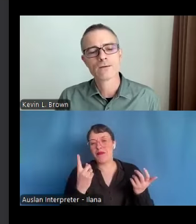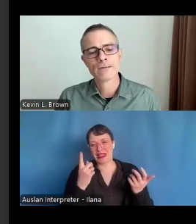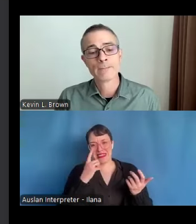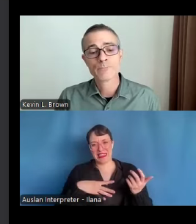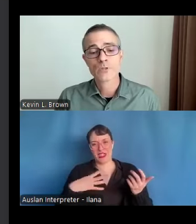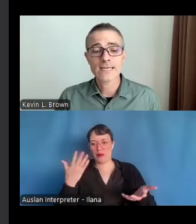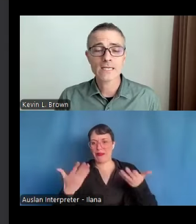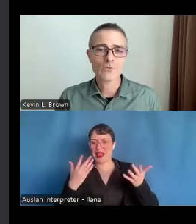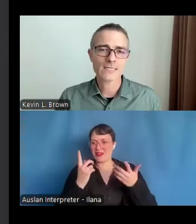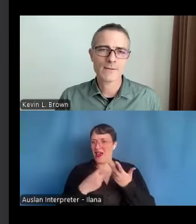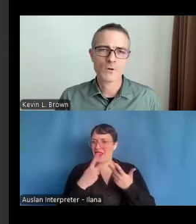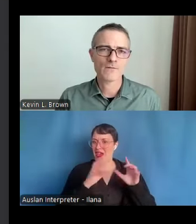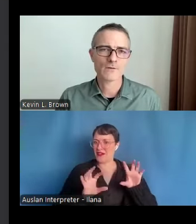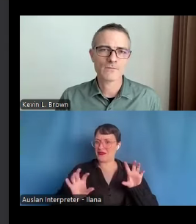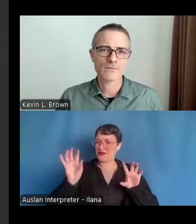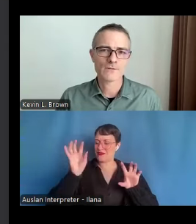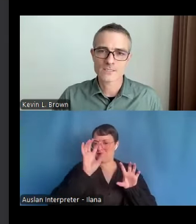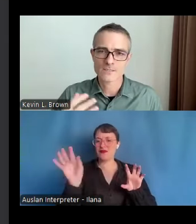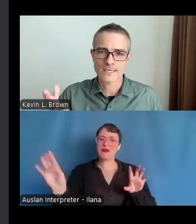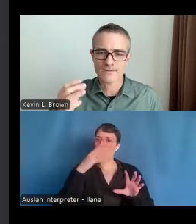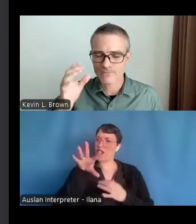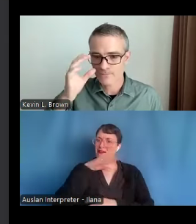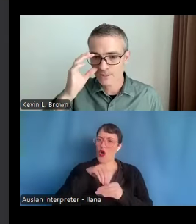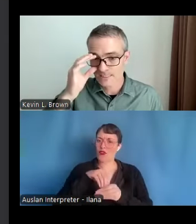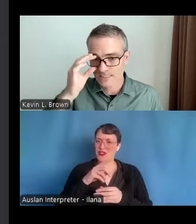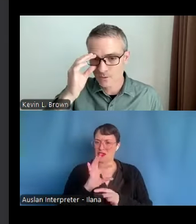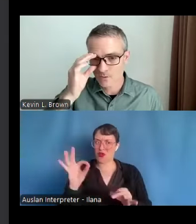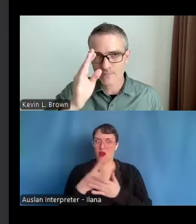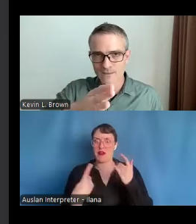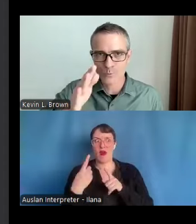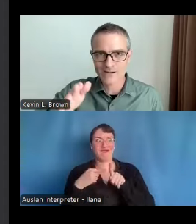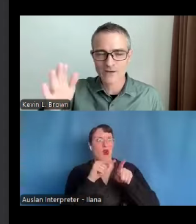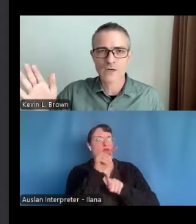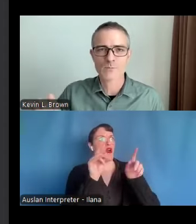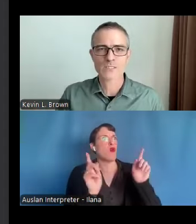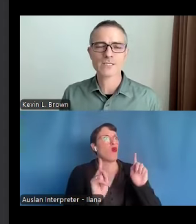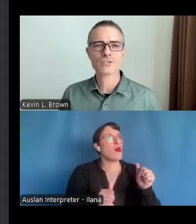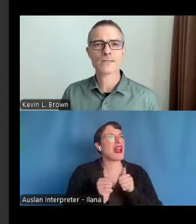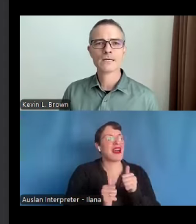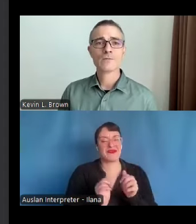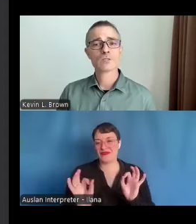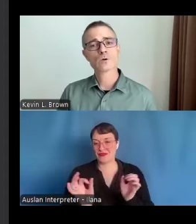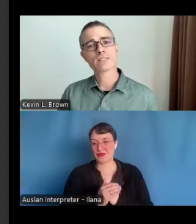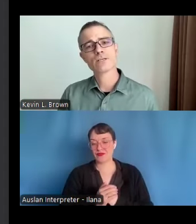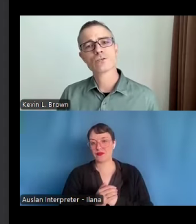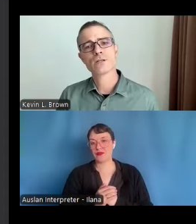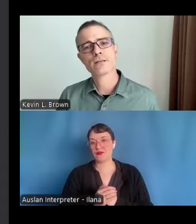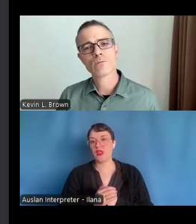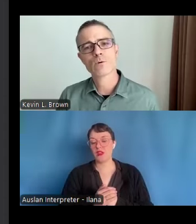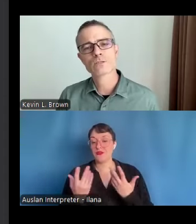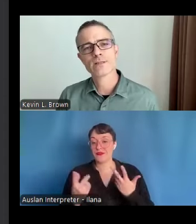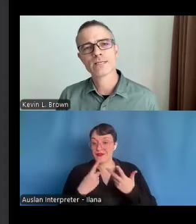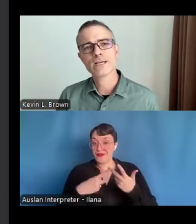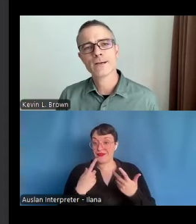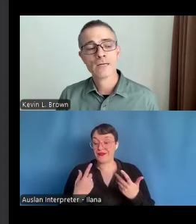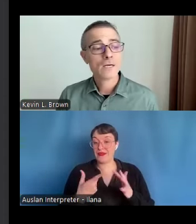elements. I can give you an example of this example I've been weaving throughout the presentation. This organization that we